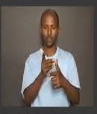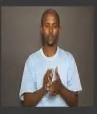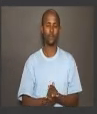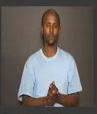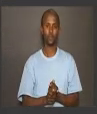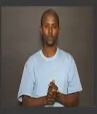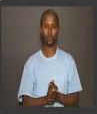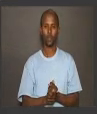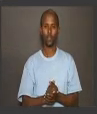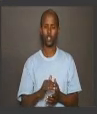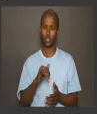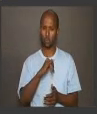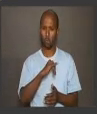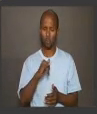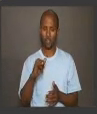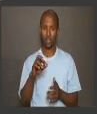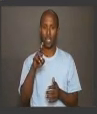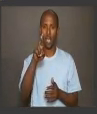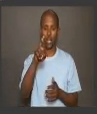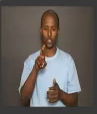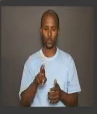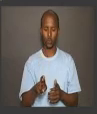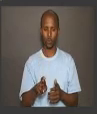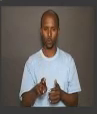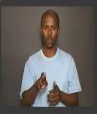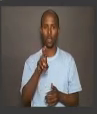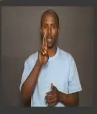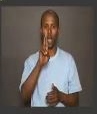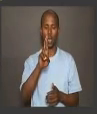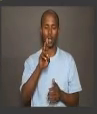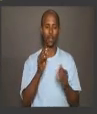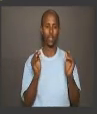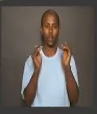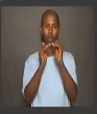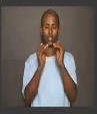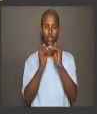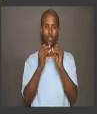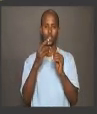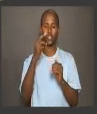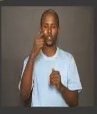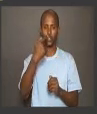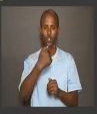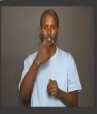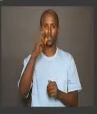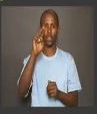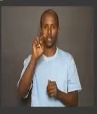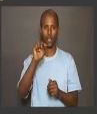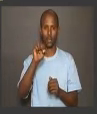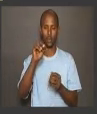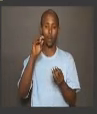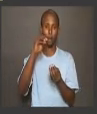The common ratio is R equals Gn plus